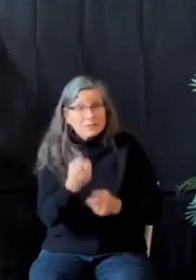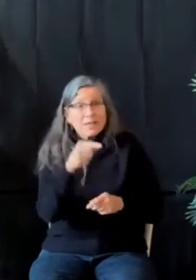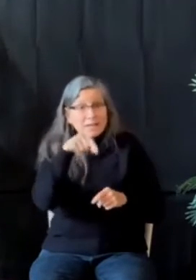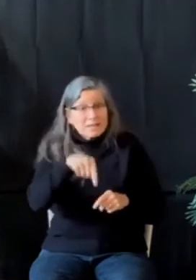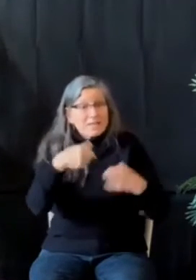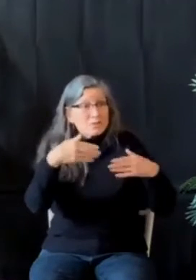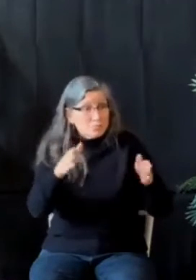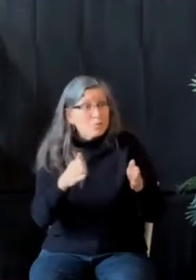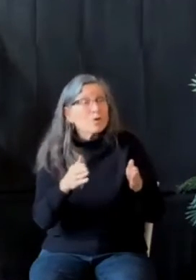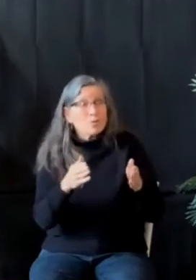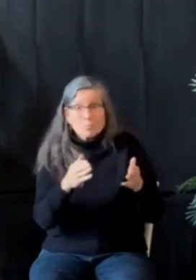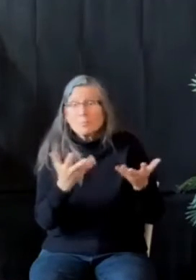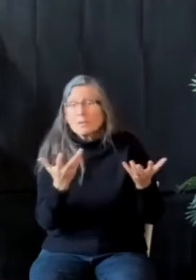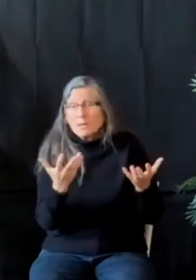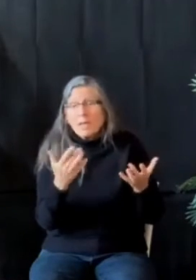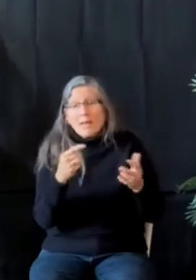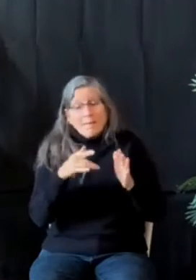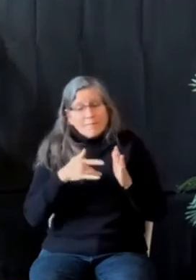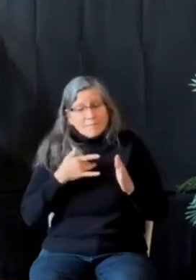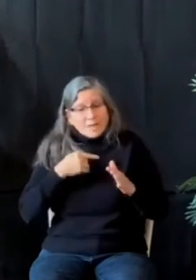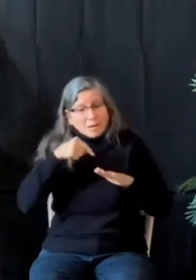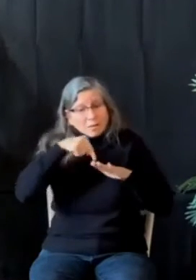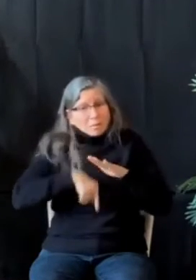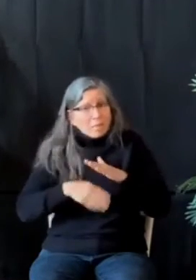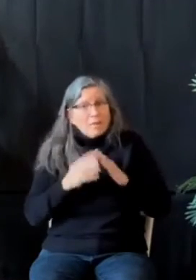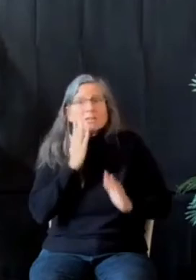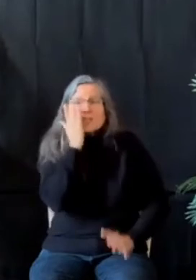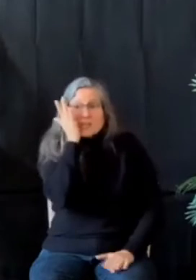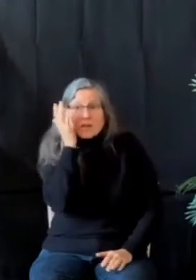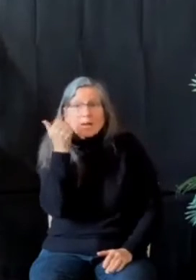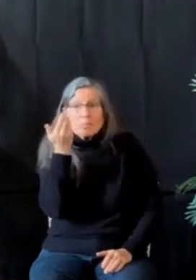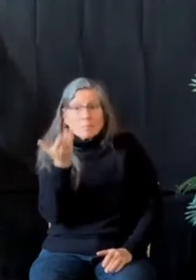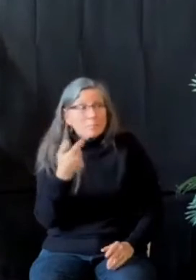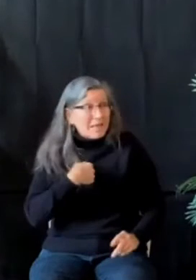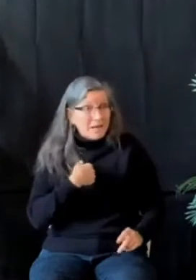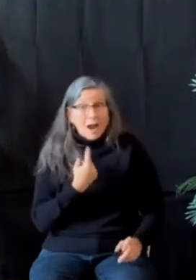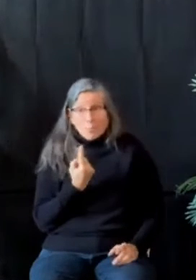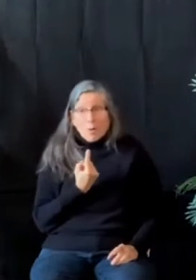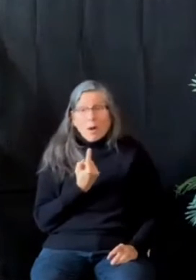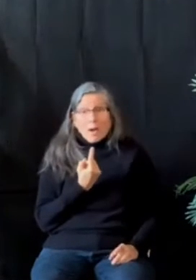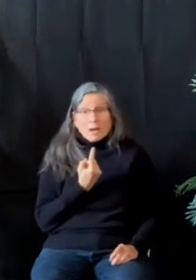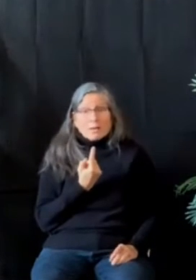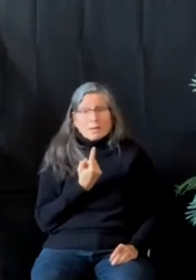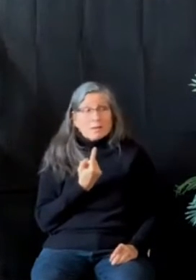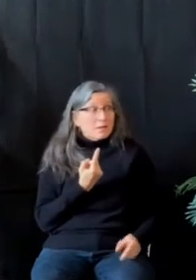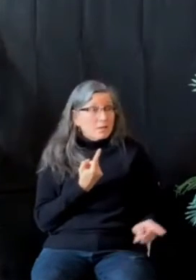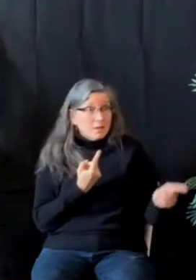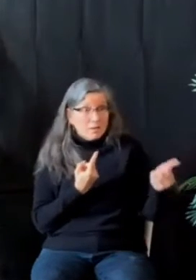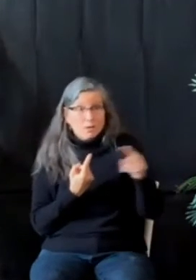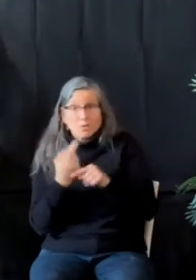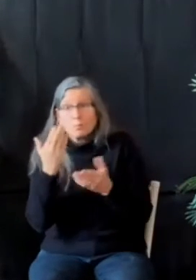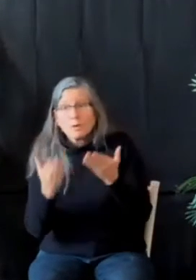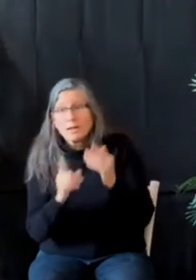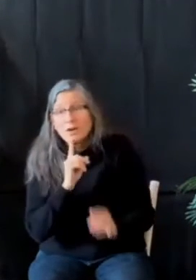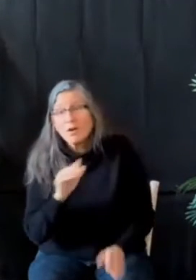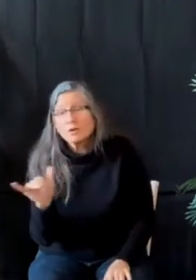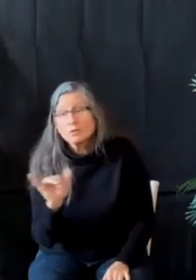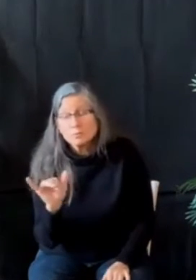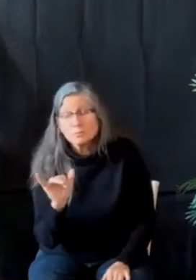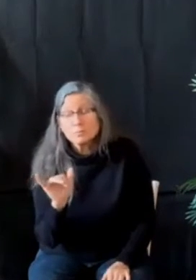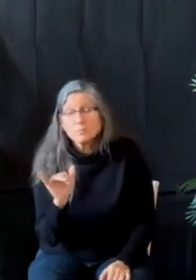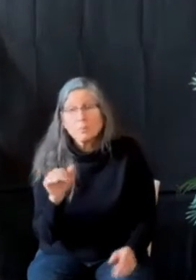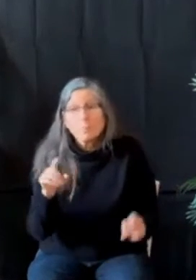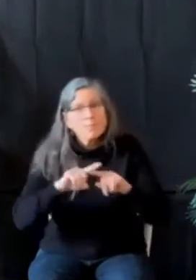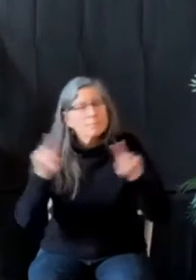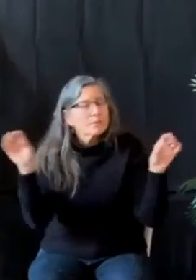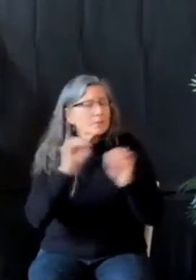have things that they have been deeply ashamed for in their lives. I'm one of them. And you probably are too.